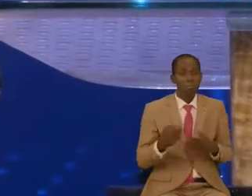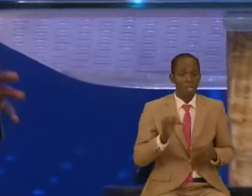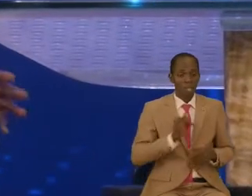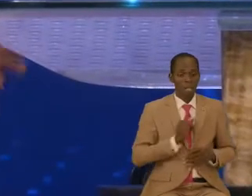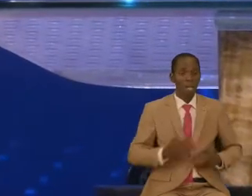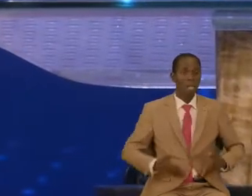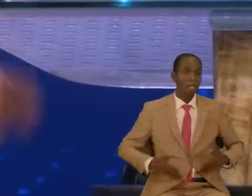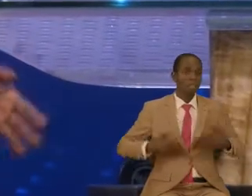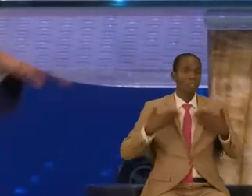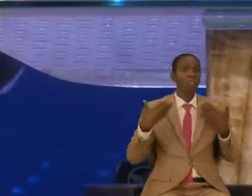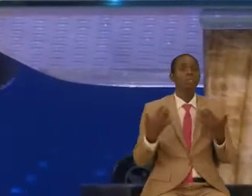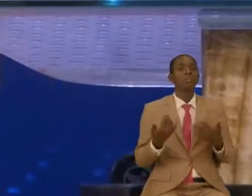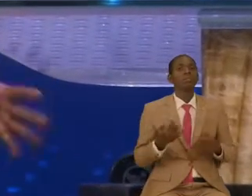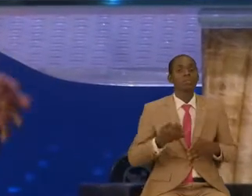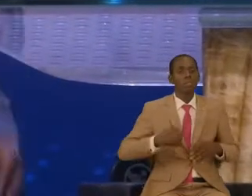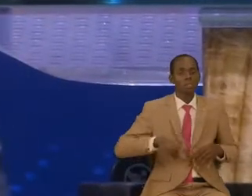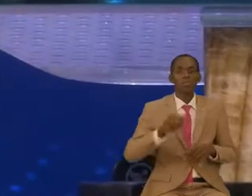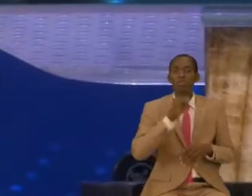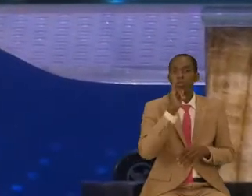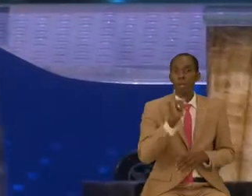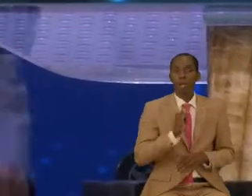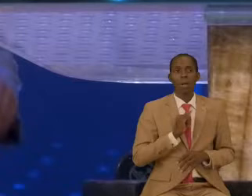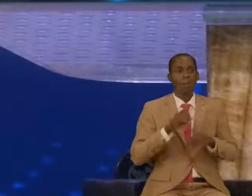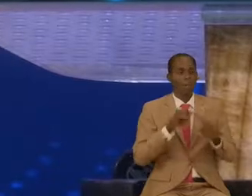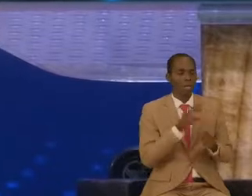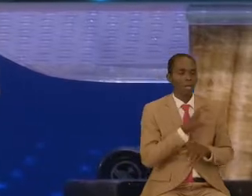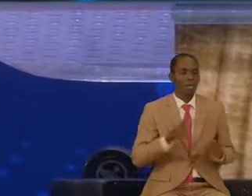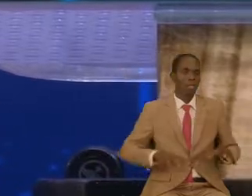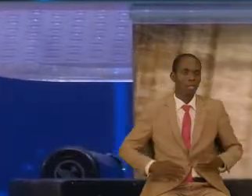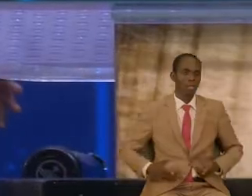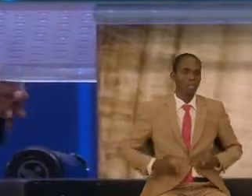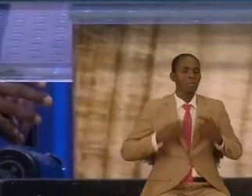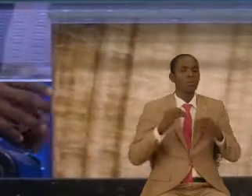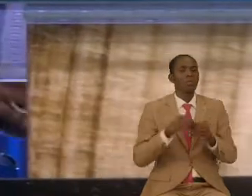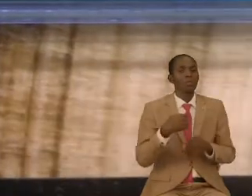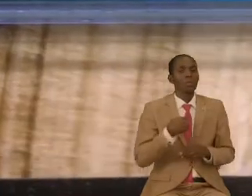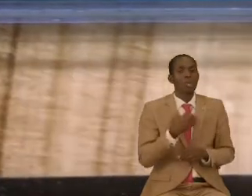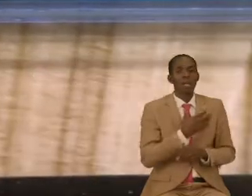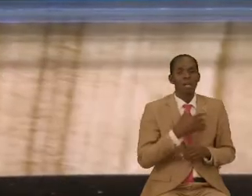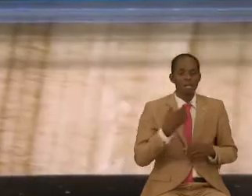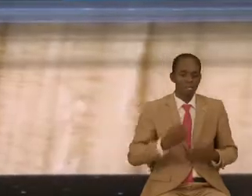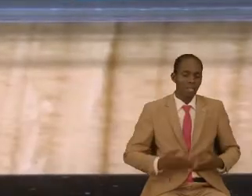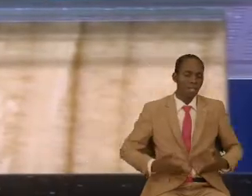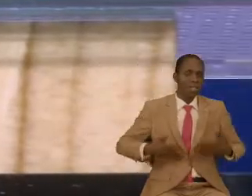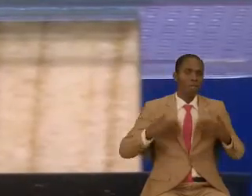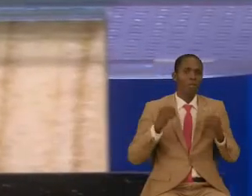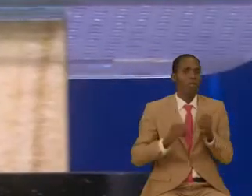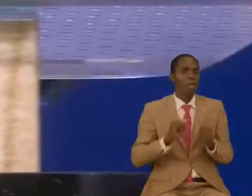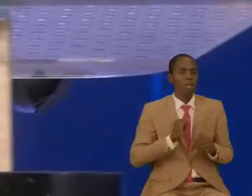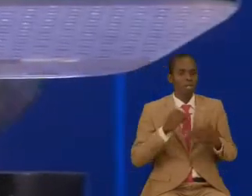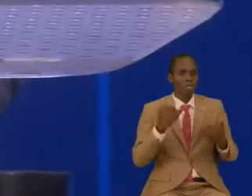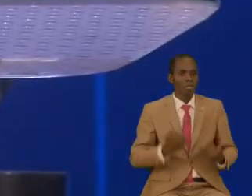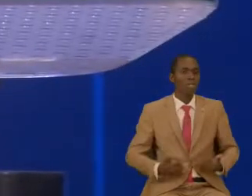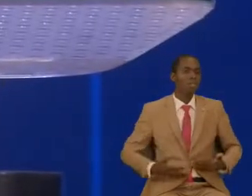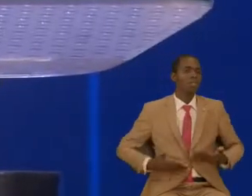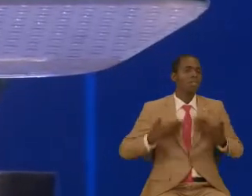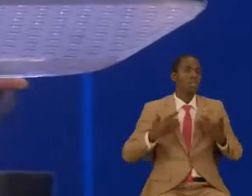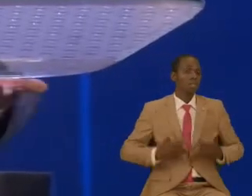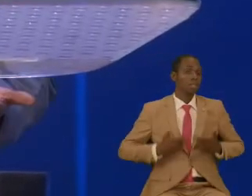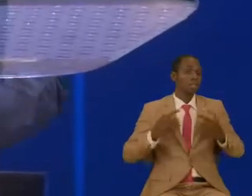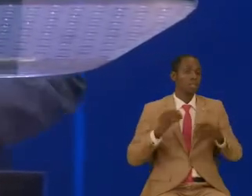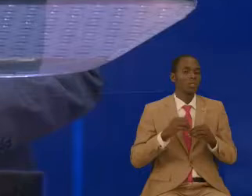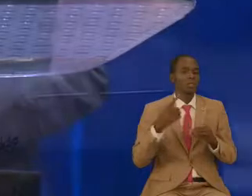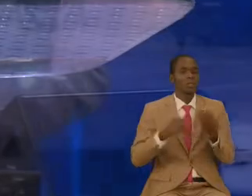I, but Christ liveth in me. And the life which I now live in the flesh,